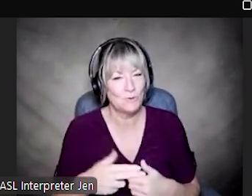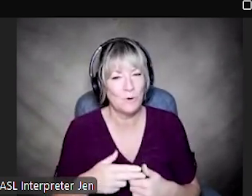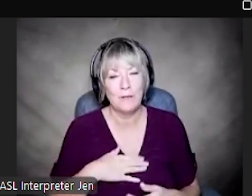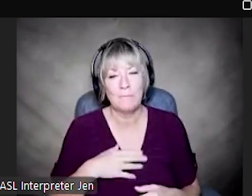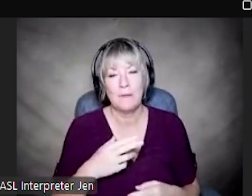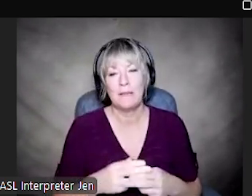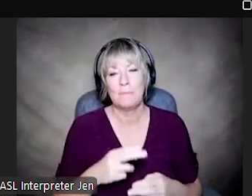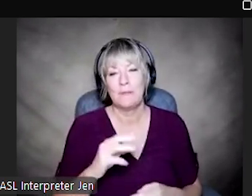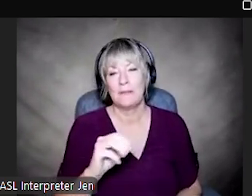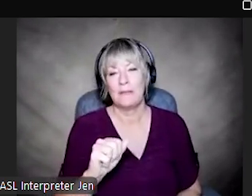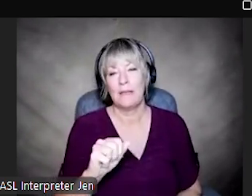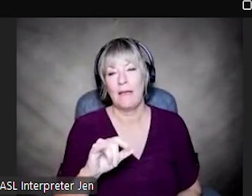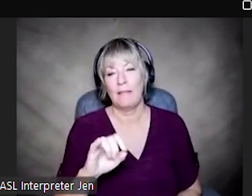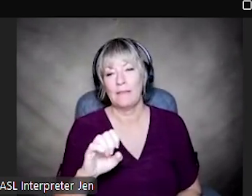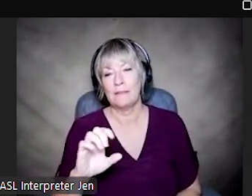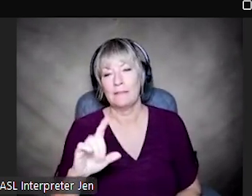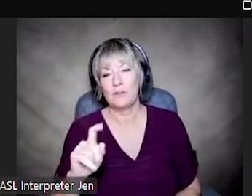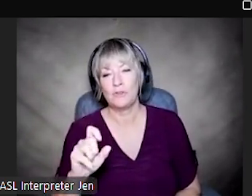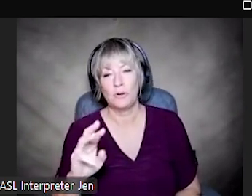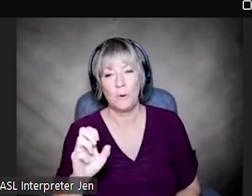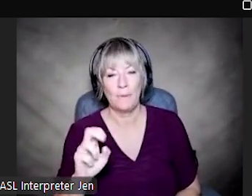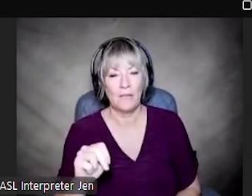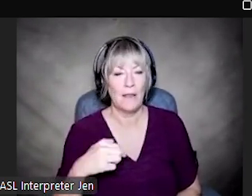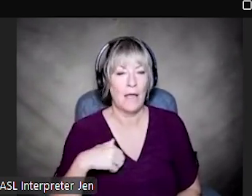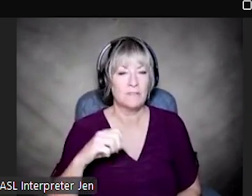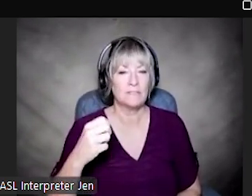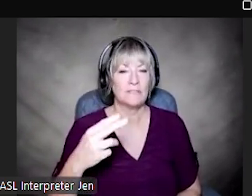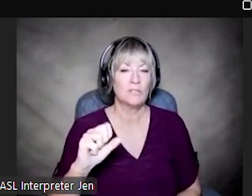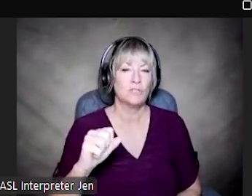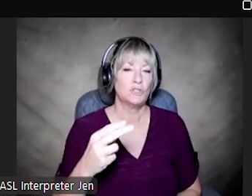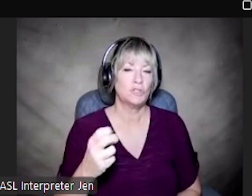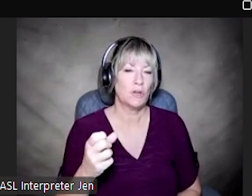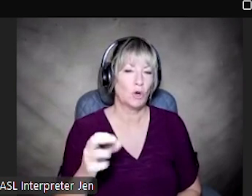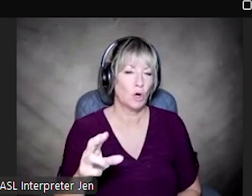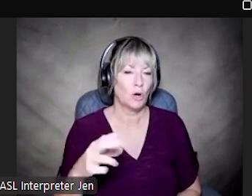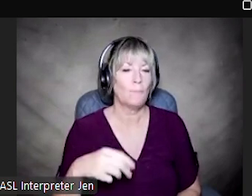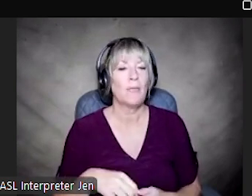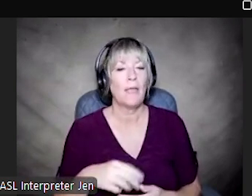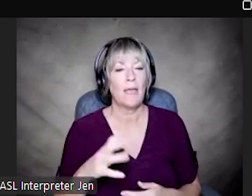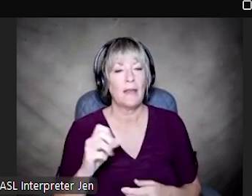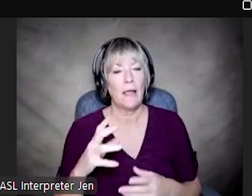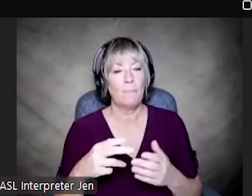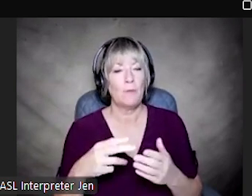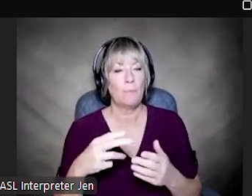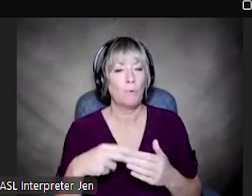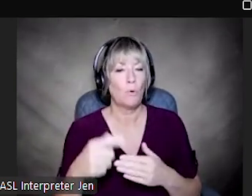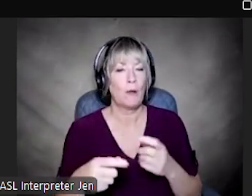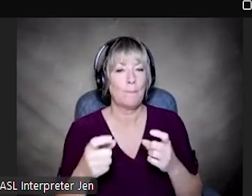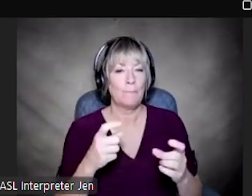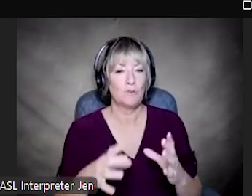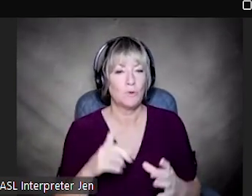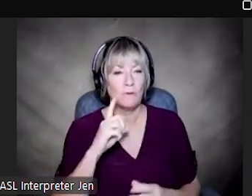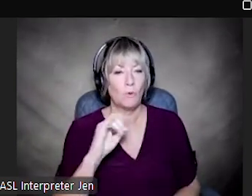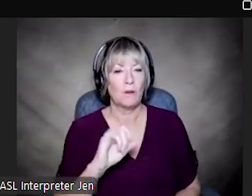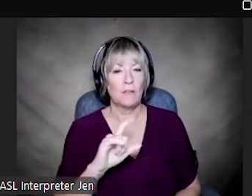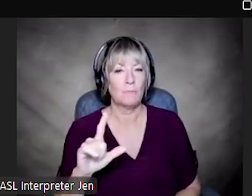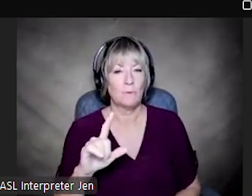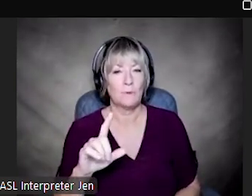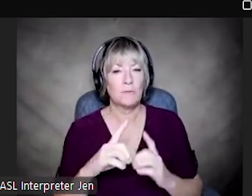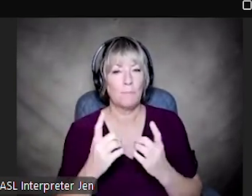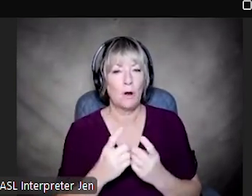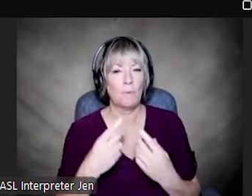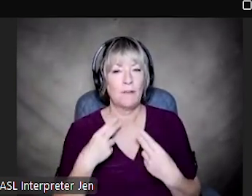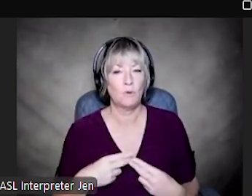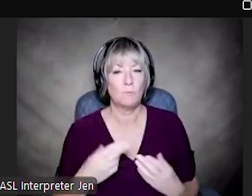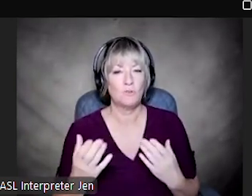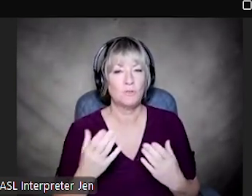Allie Lichterman. I use she, her pronouns, and I am the Crisis Community Programs Administrator for the Illinois Department of Human Services Division